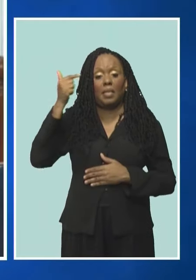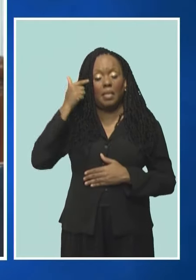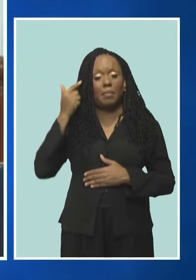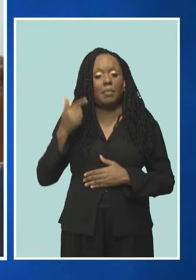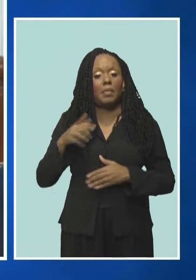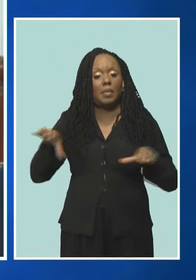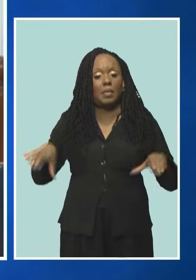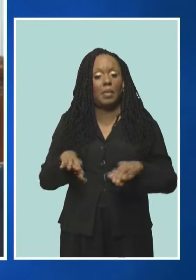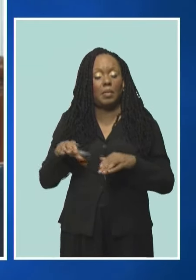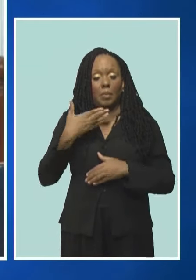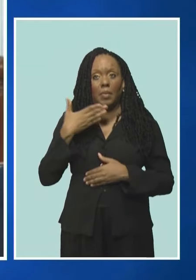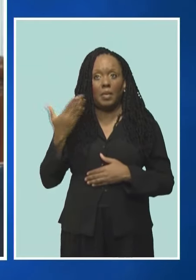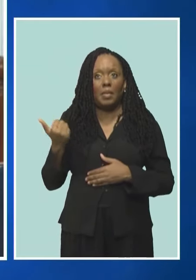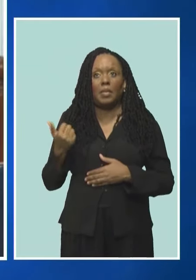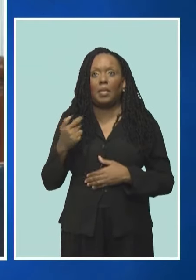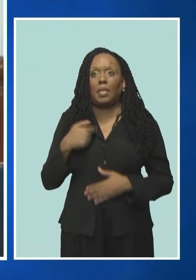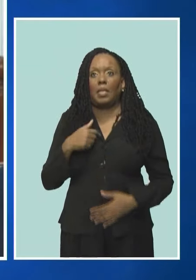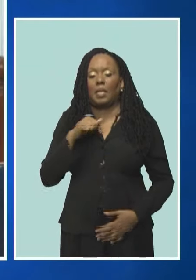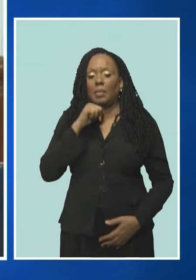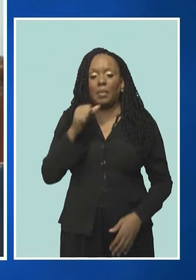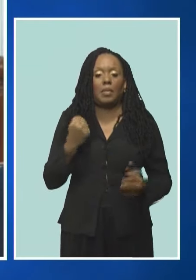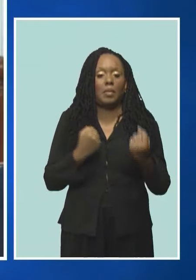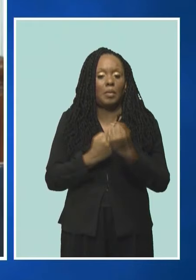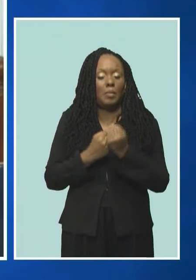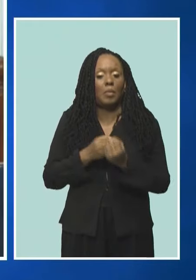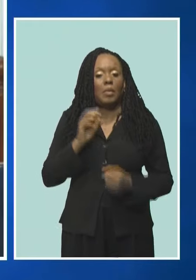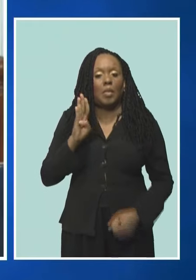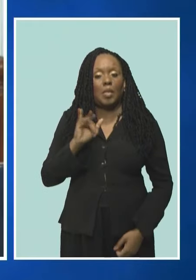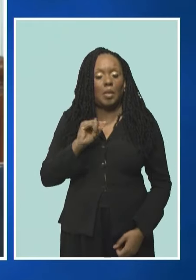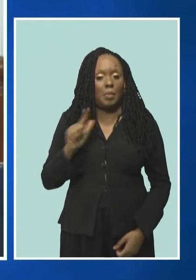President. I am withholding my support of this bill.